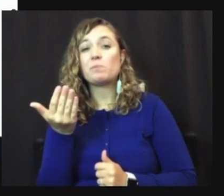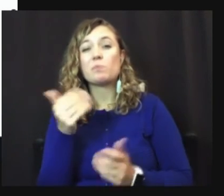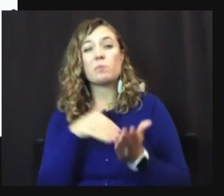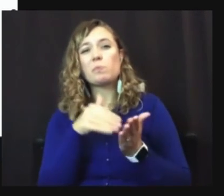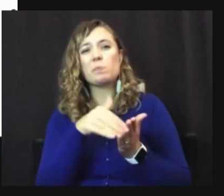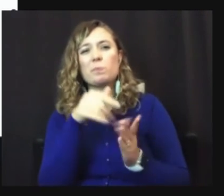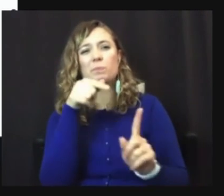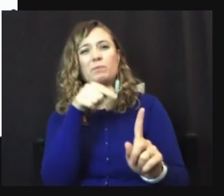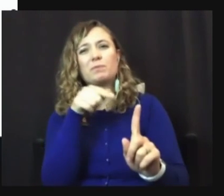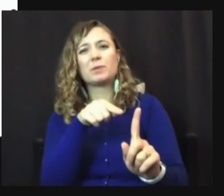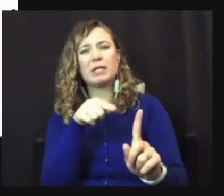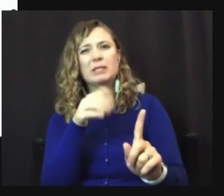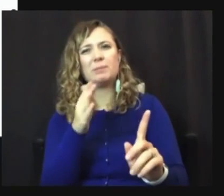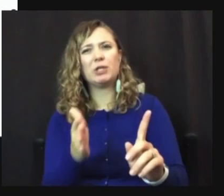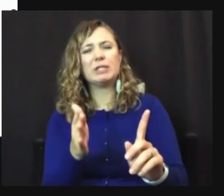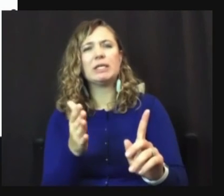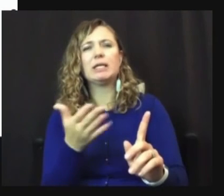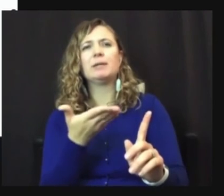is